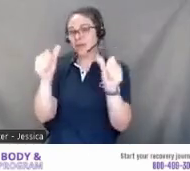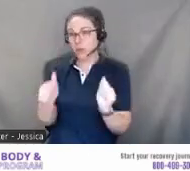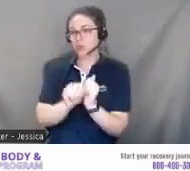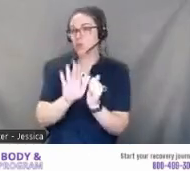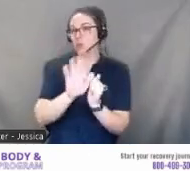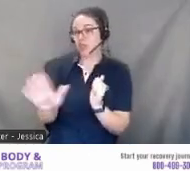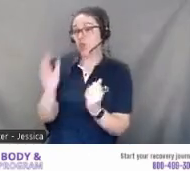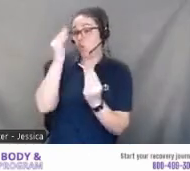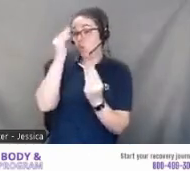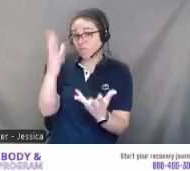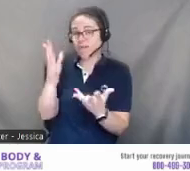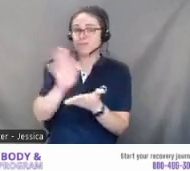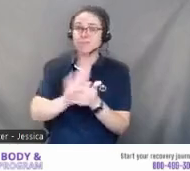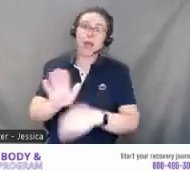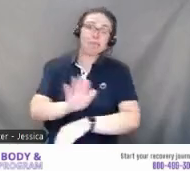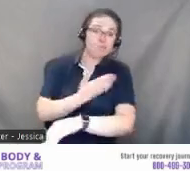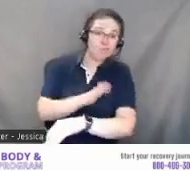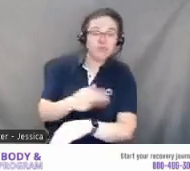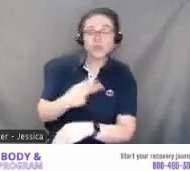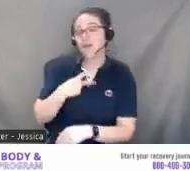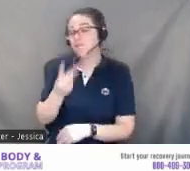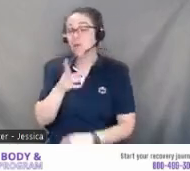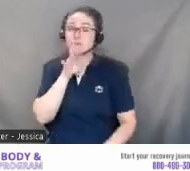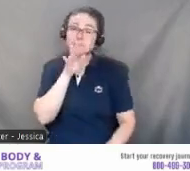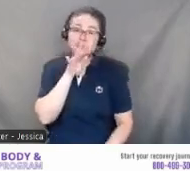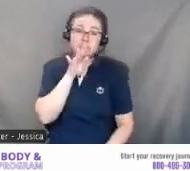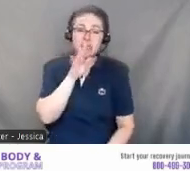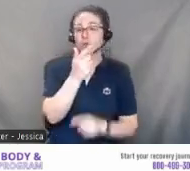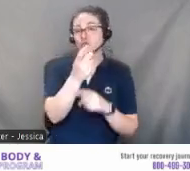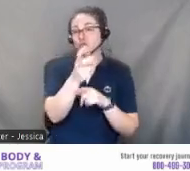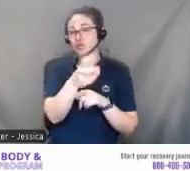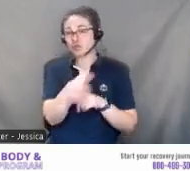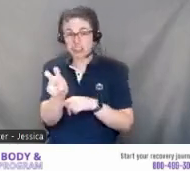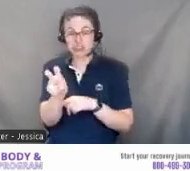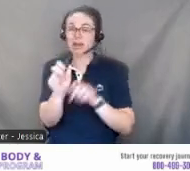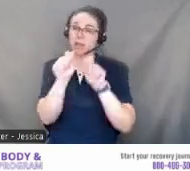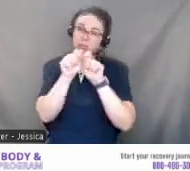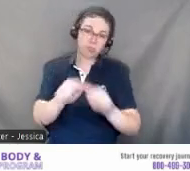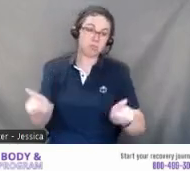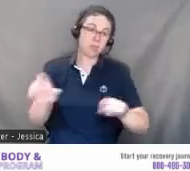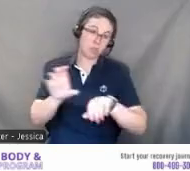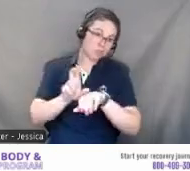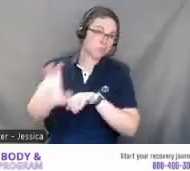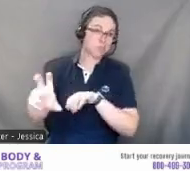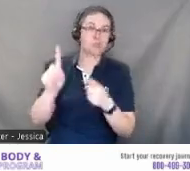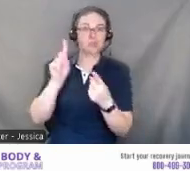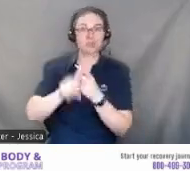information, some nice music in the background, a voiceover, some transitions, and then push it out to the entire Inland